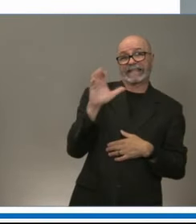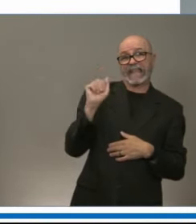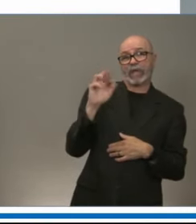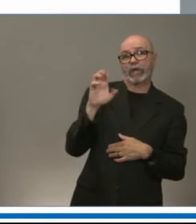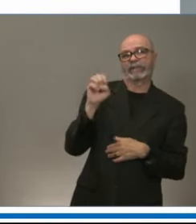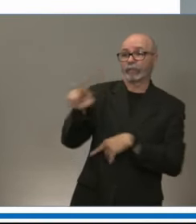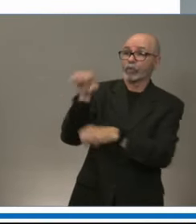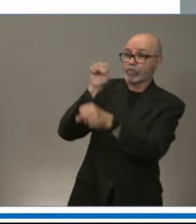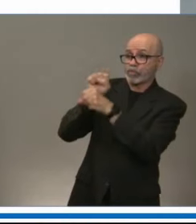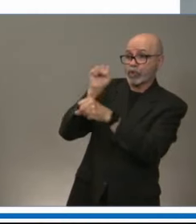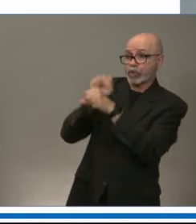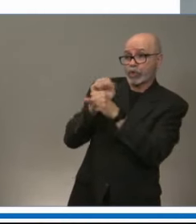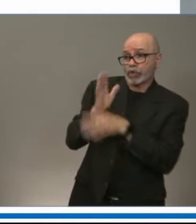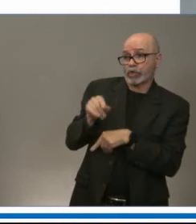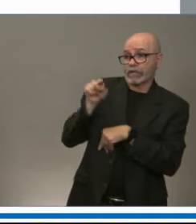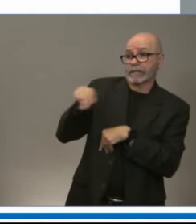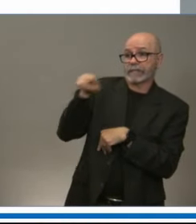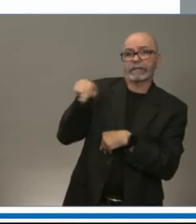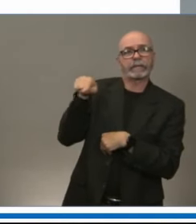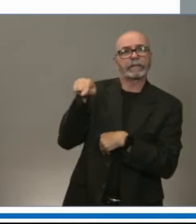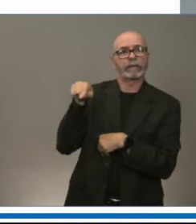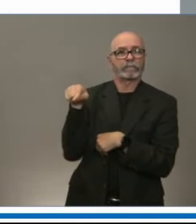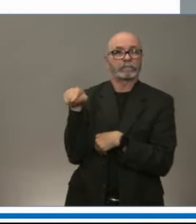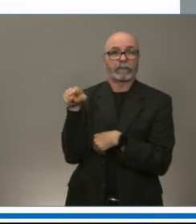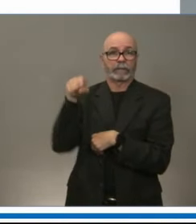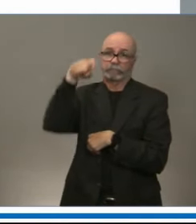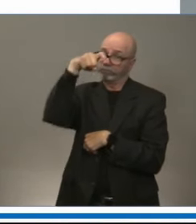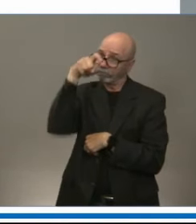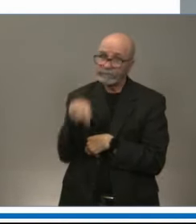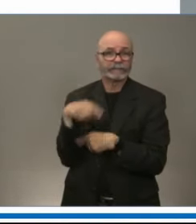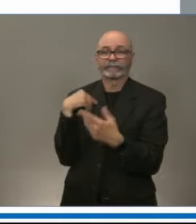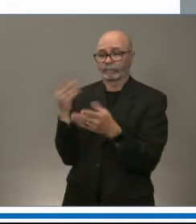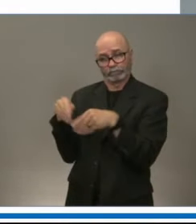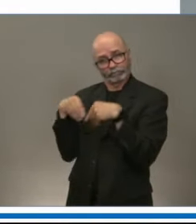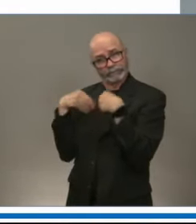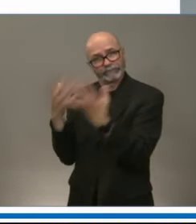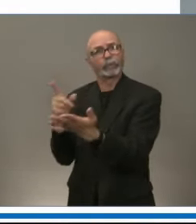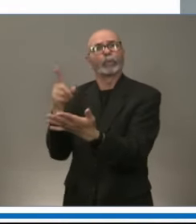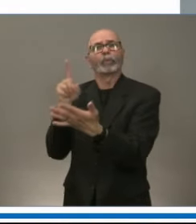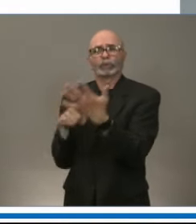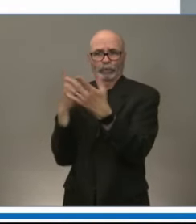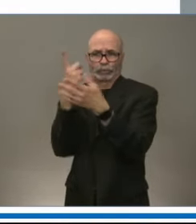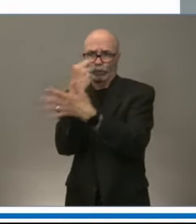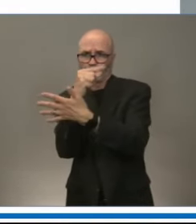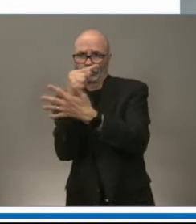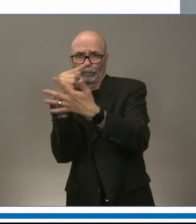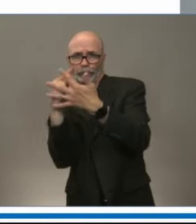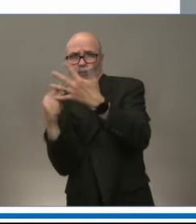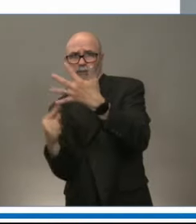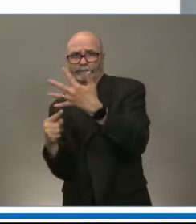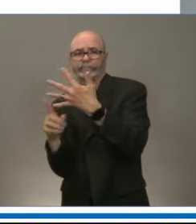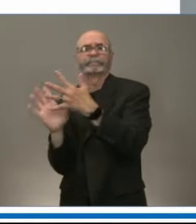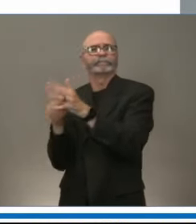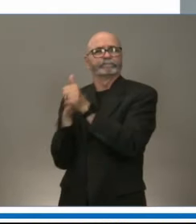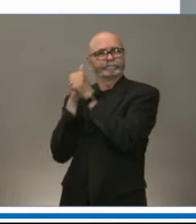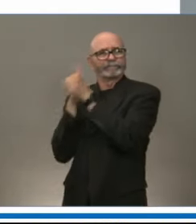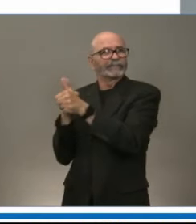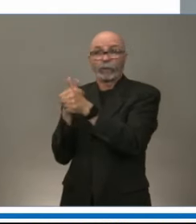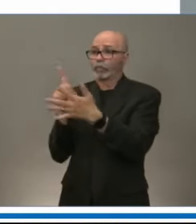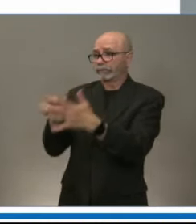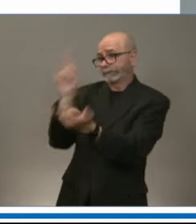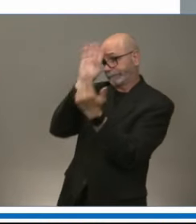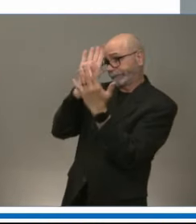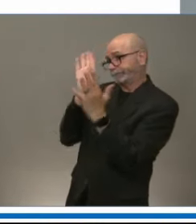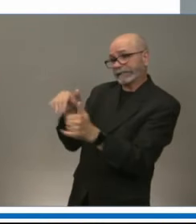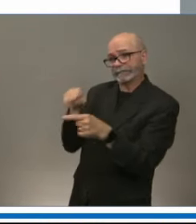workers, we have provided substantive guidance to home care agencies and in the expectation that they would flow